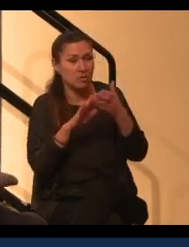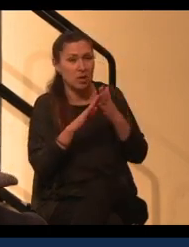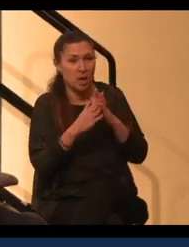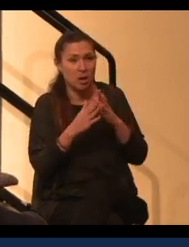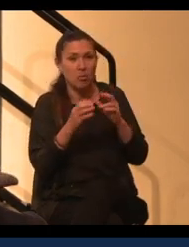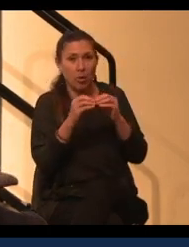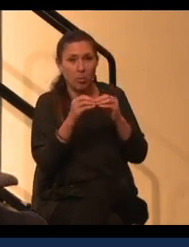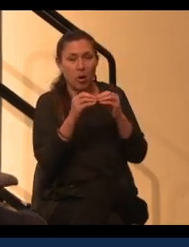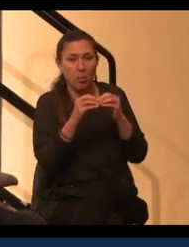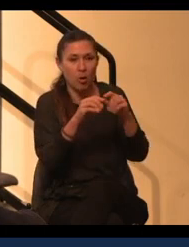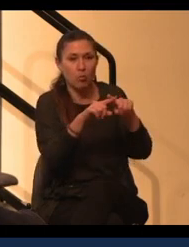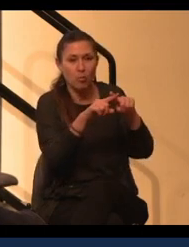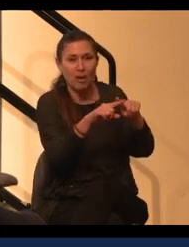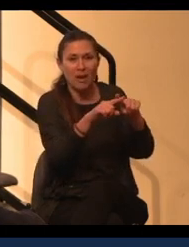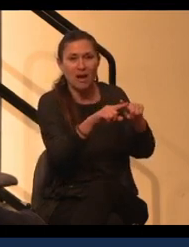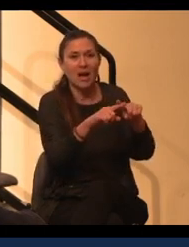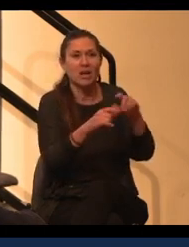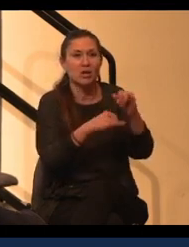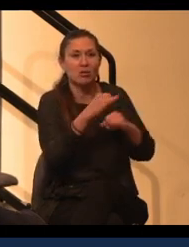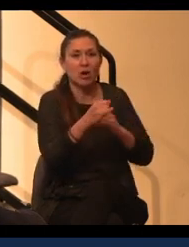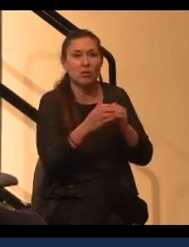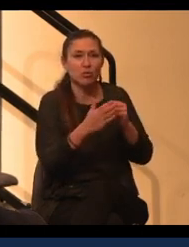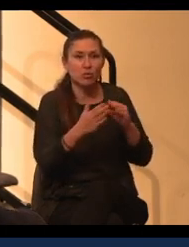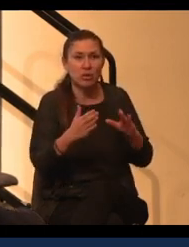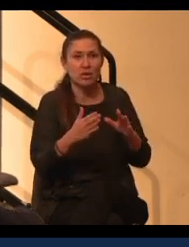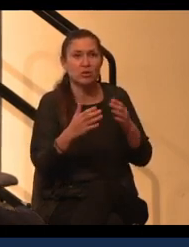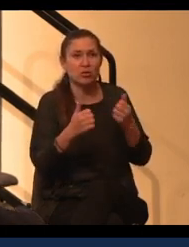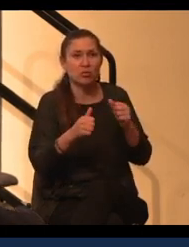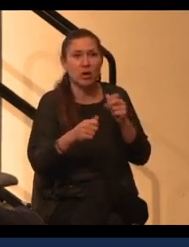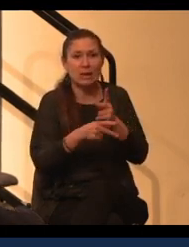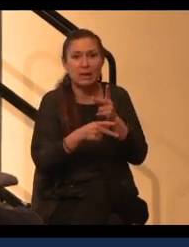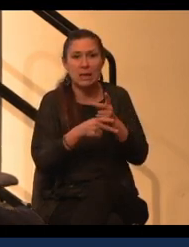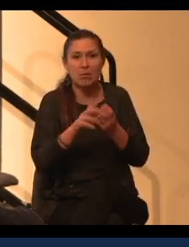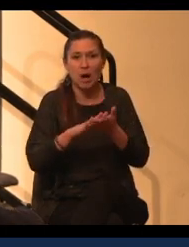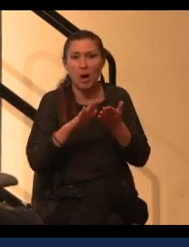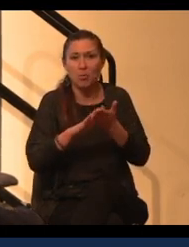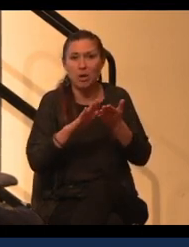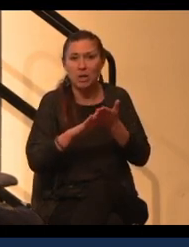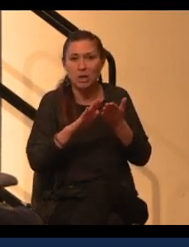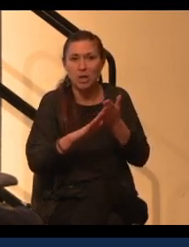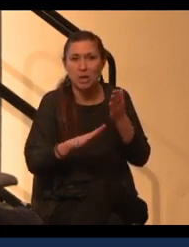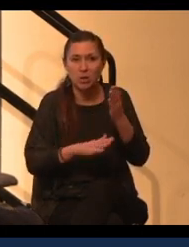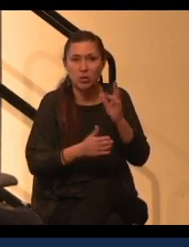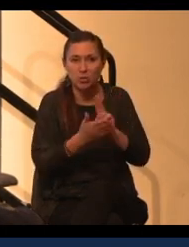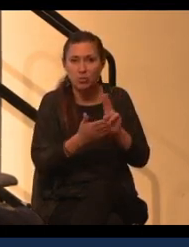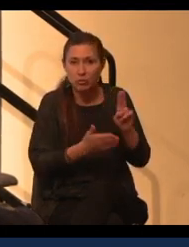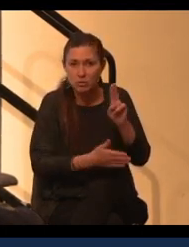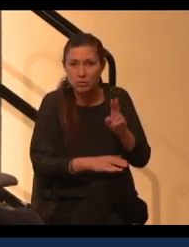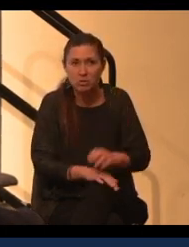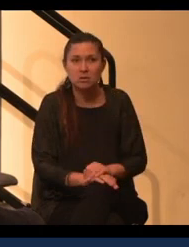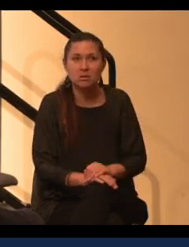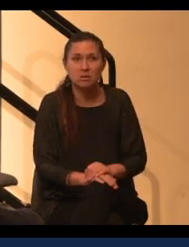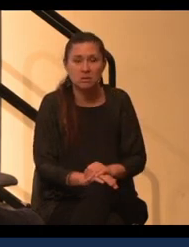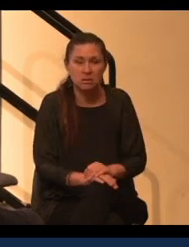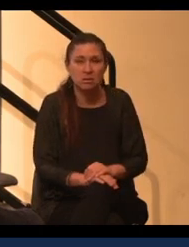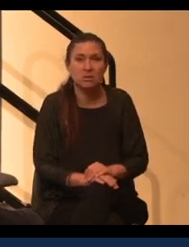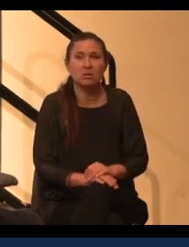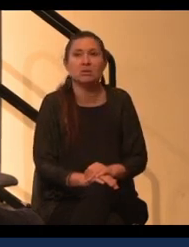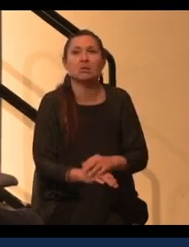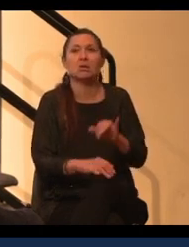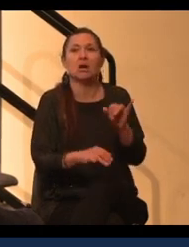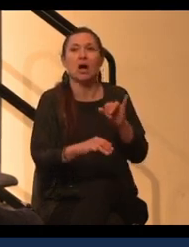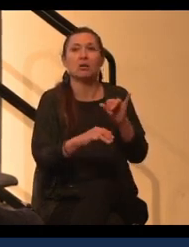increasingly reliant on international students to maintain their operating budgets, but also in order to maintain our